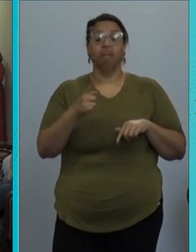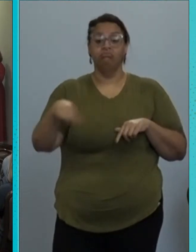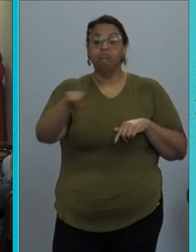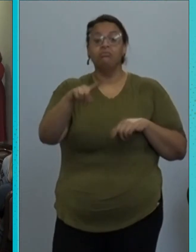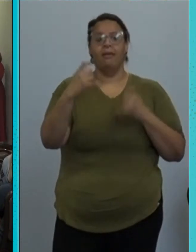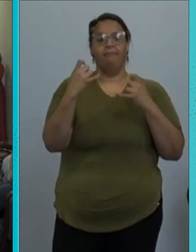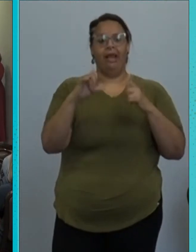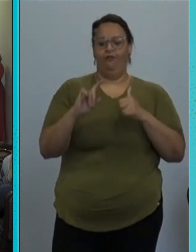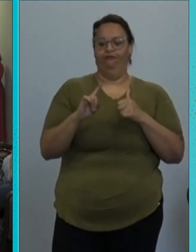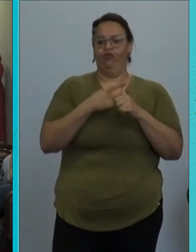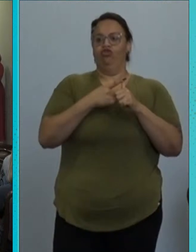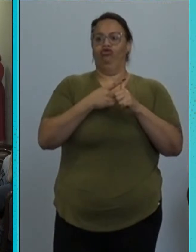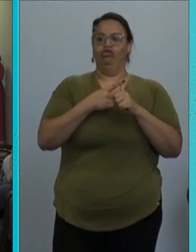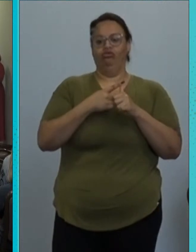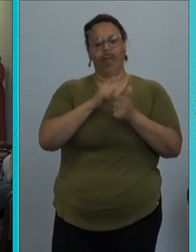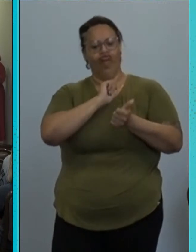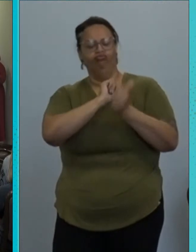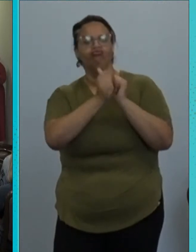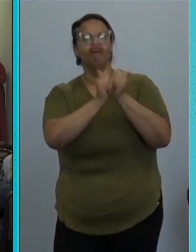first championship,